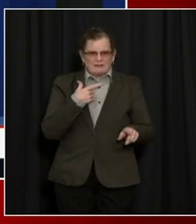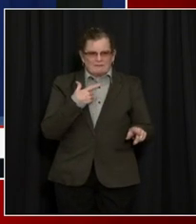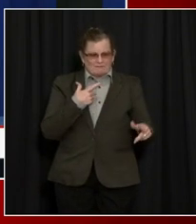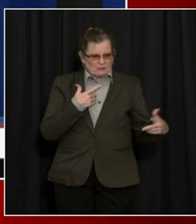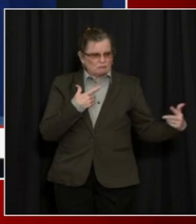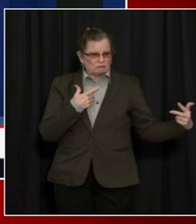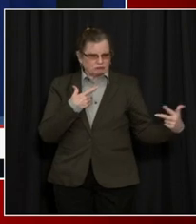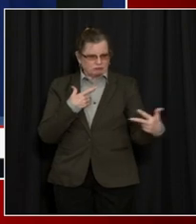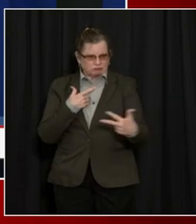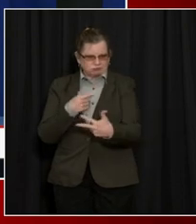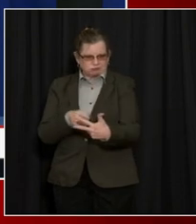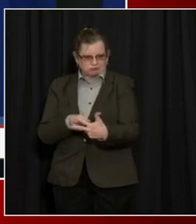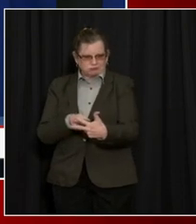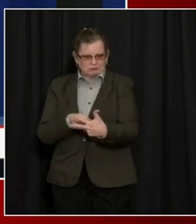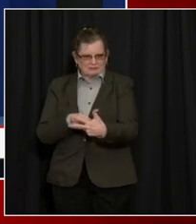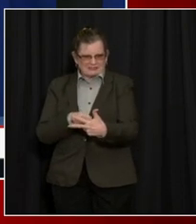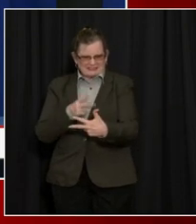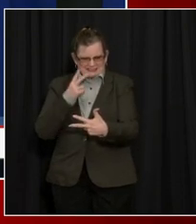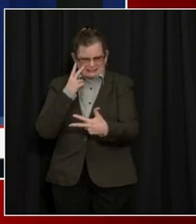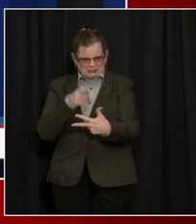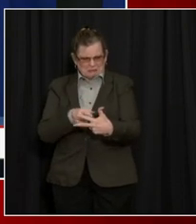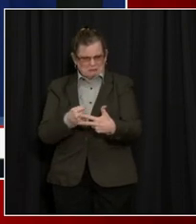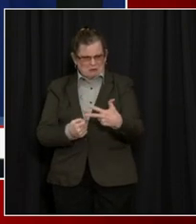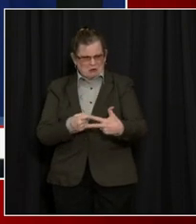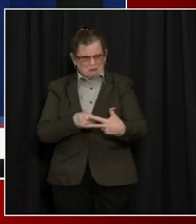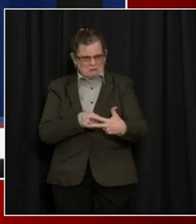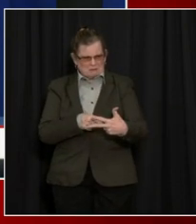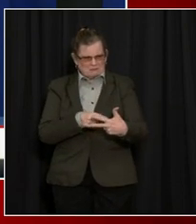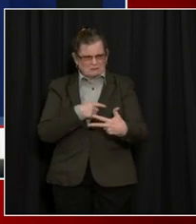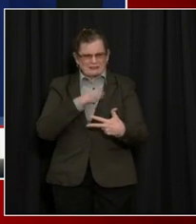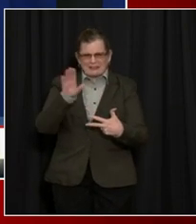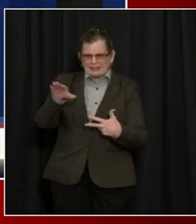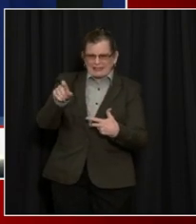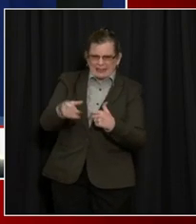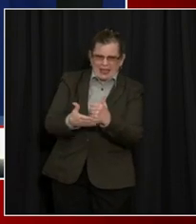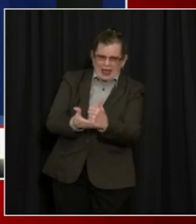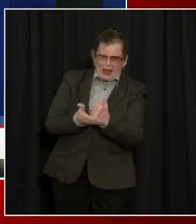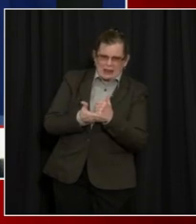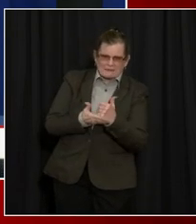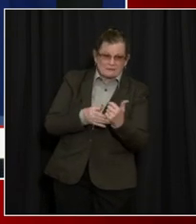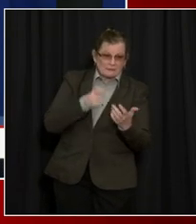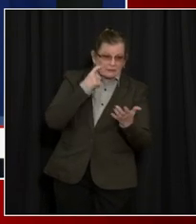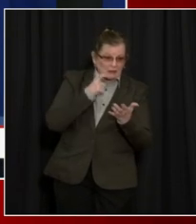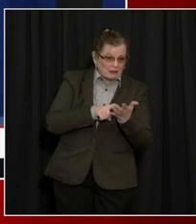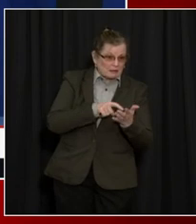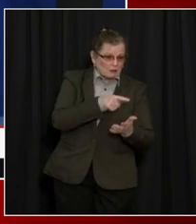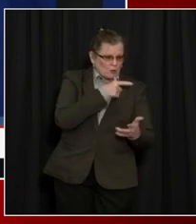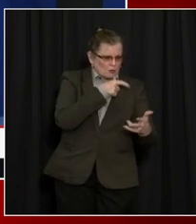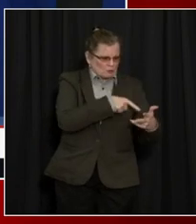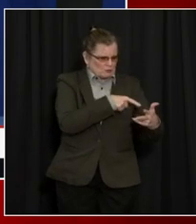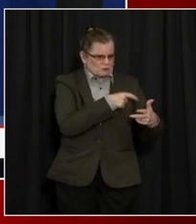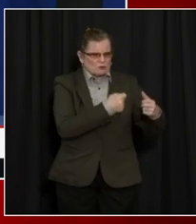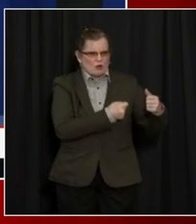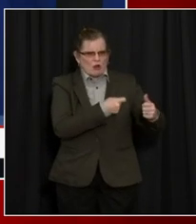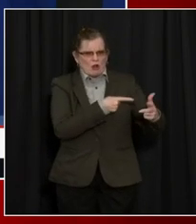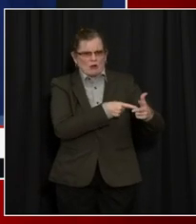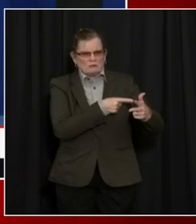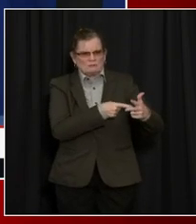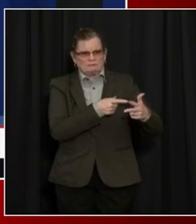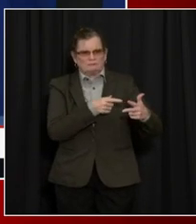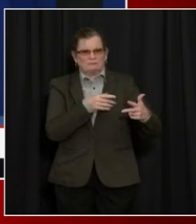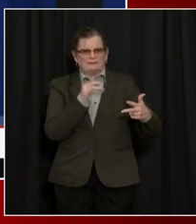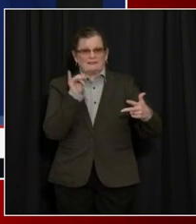we would appreciate the community's assistance in identifying the whereabouts of that car or any information relevant to this